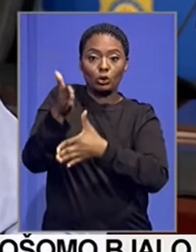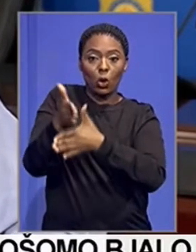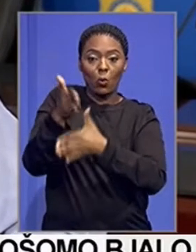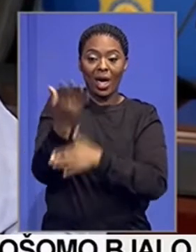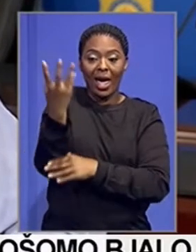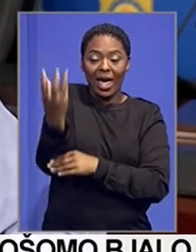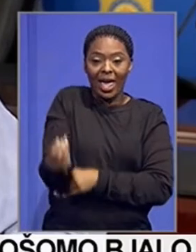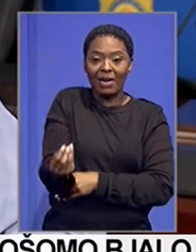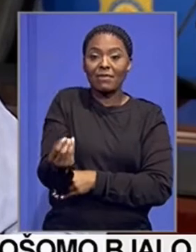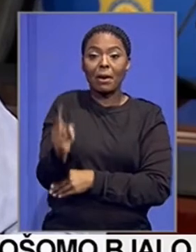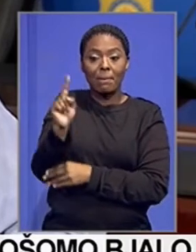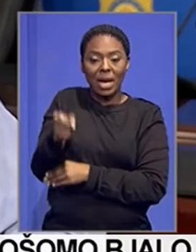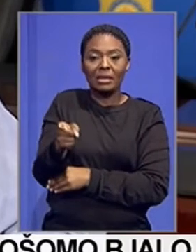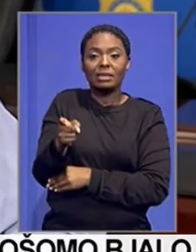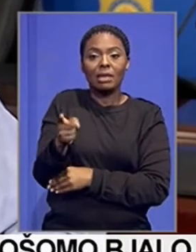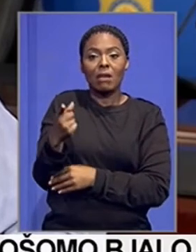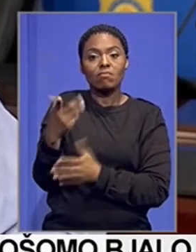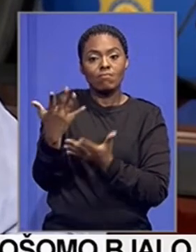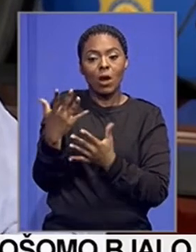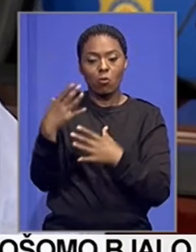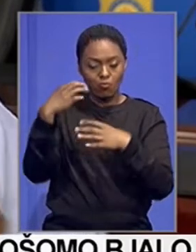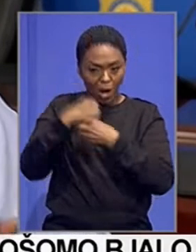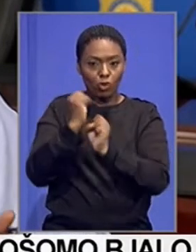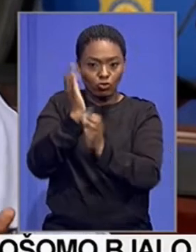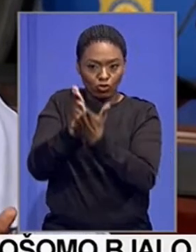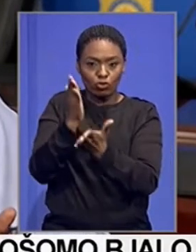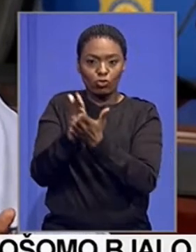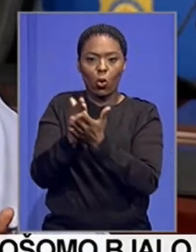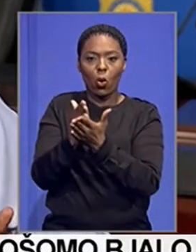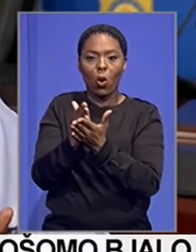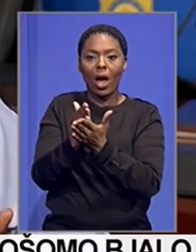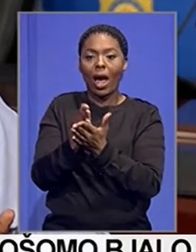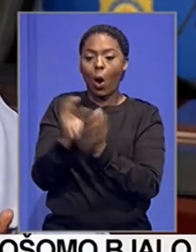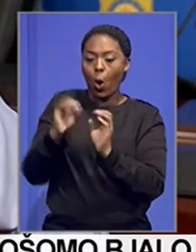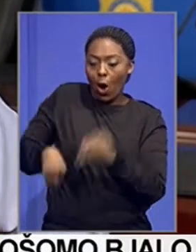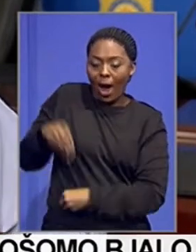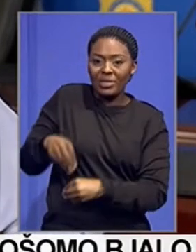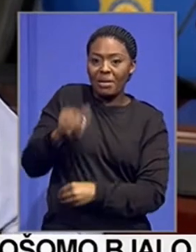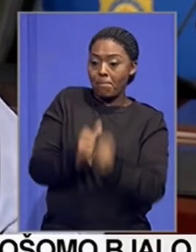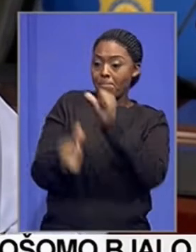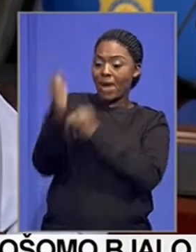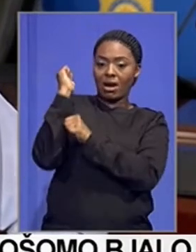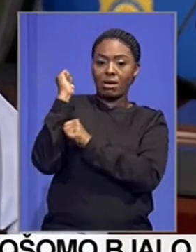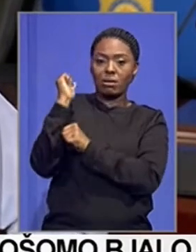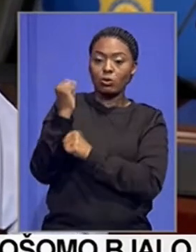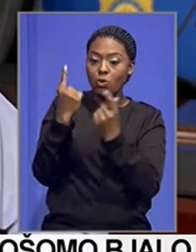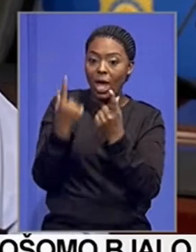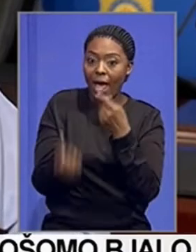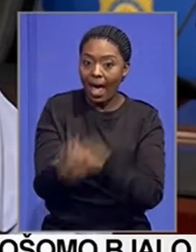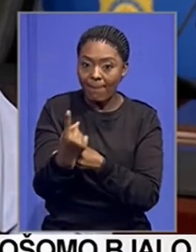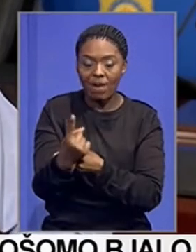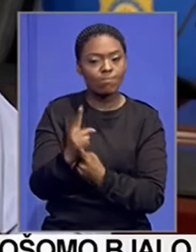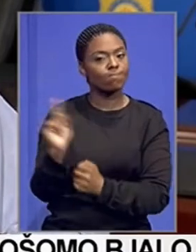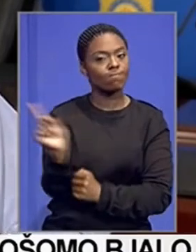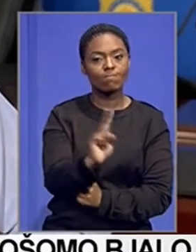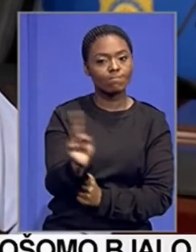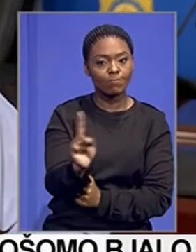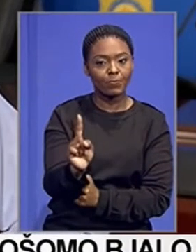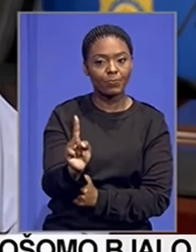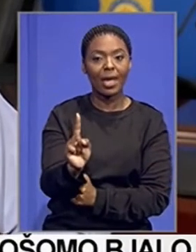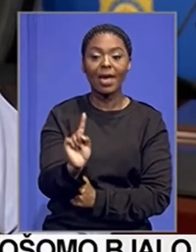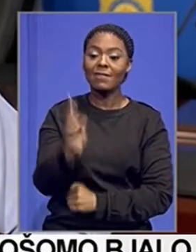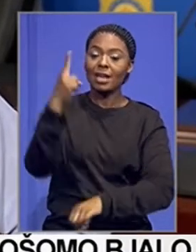the corruption does not reverse back into the organization. And for the first